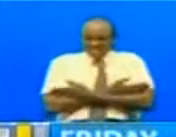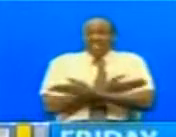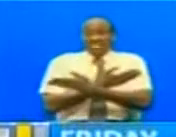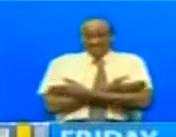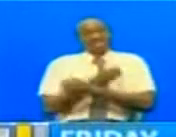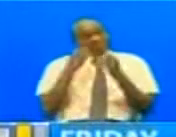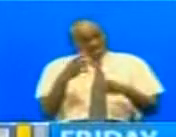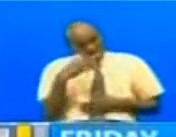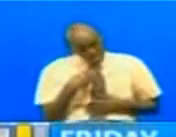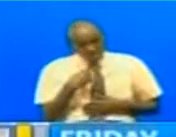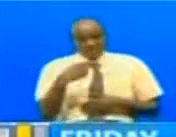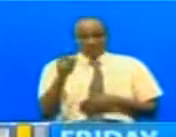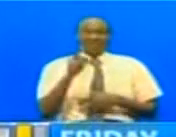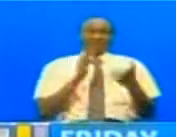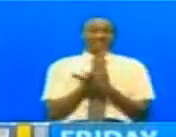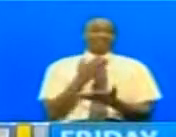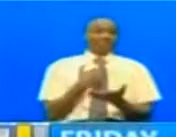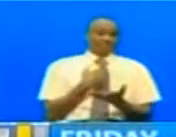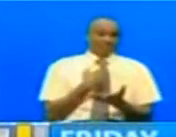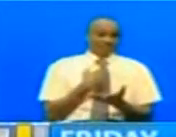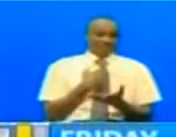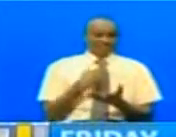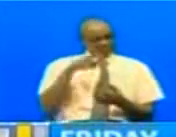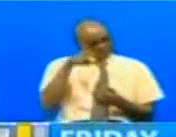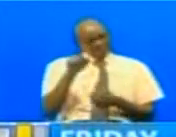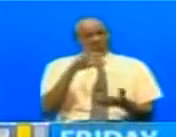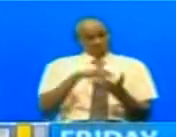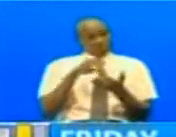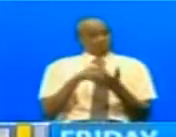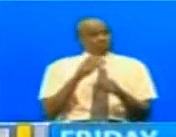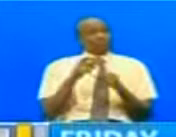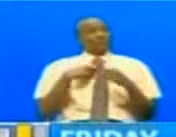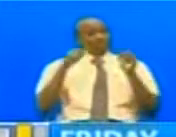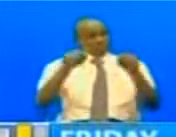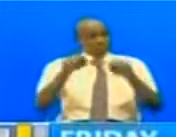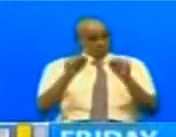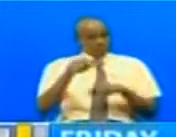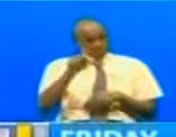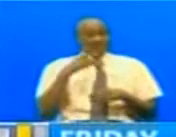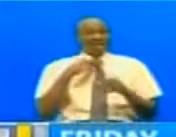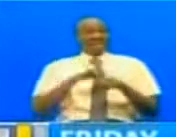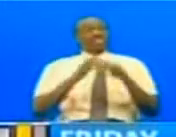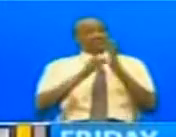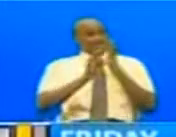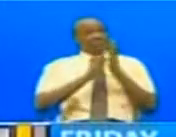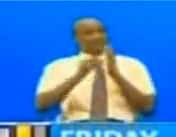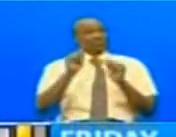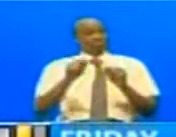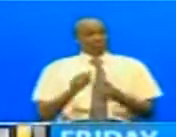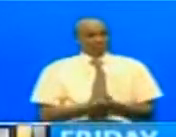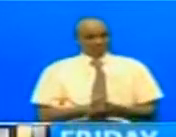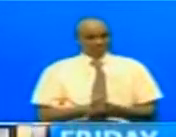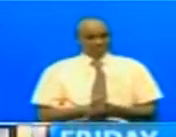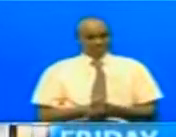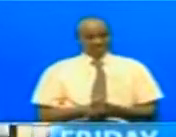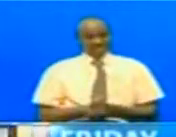arena. He gets part of the foreign rights fee. It's a very unique situation, and it wouldn't be possible without his popularity, without his skill in the ring. The